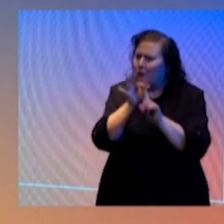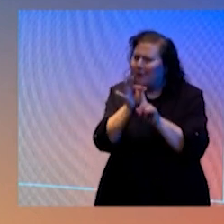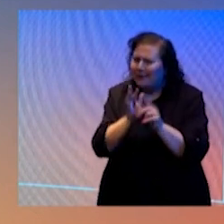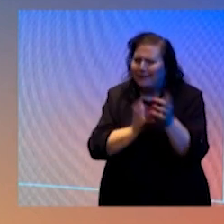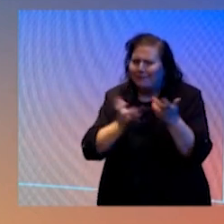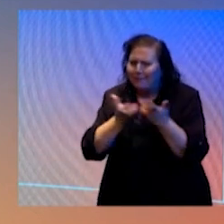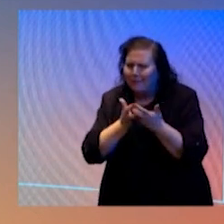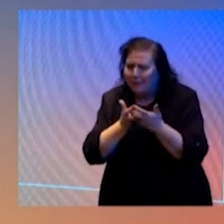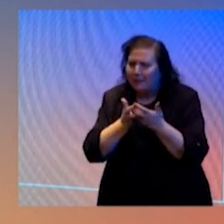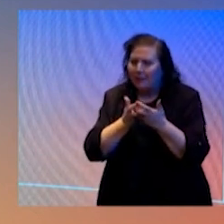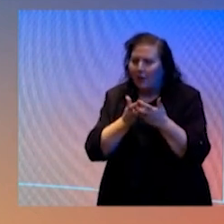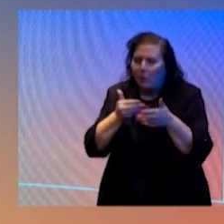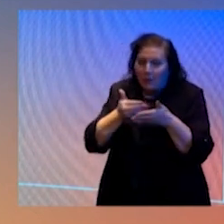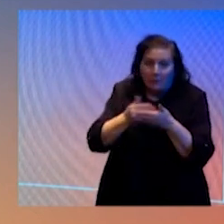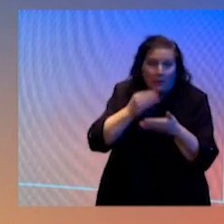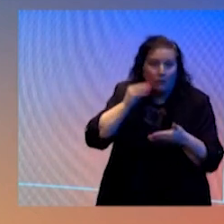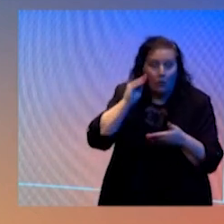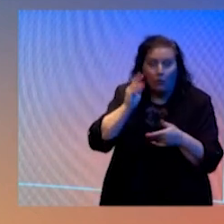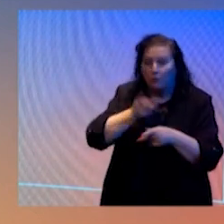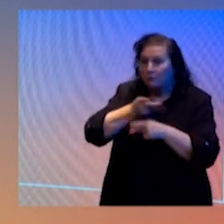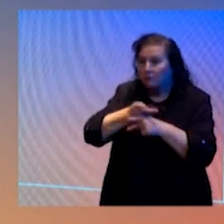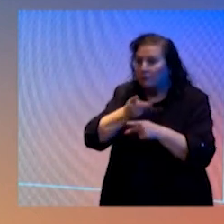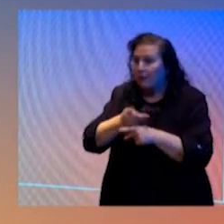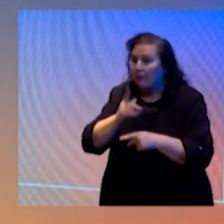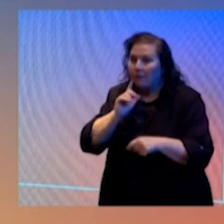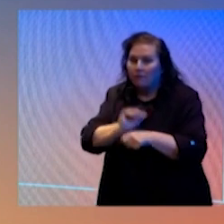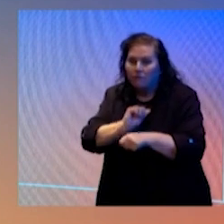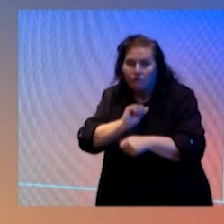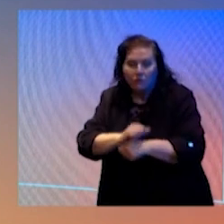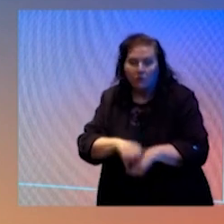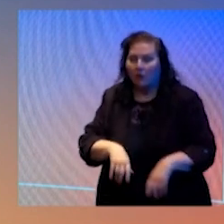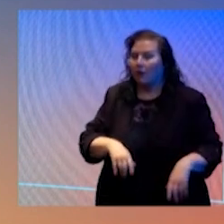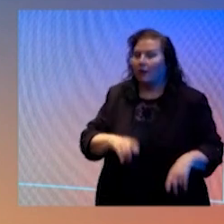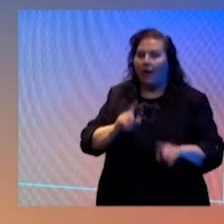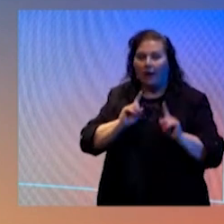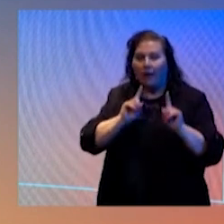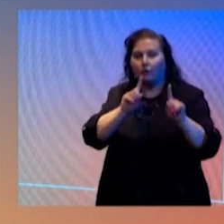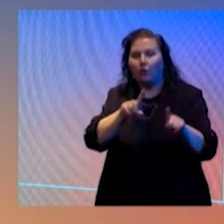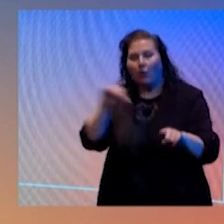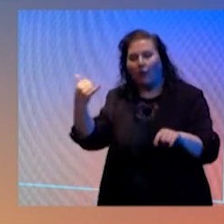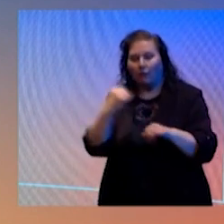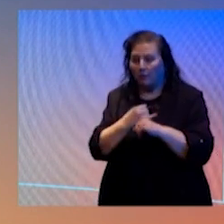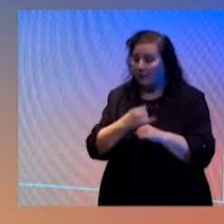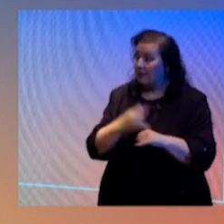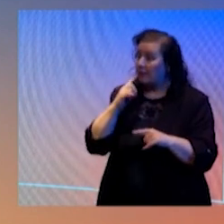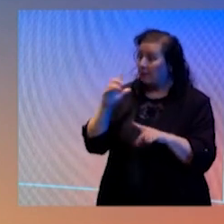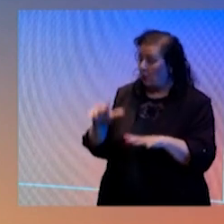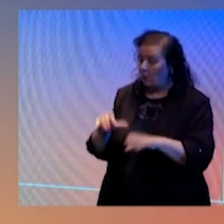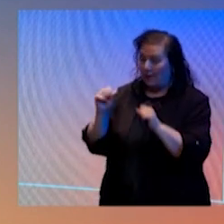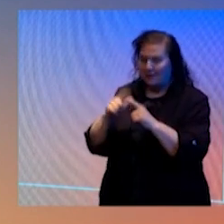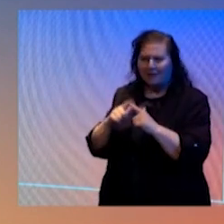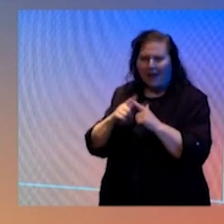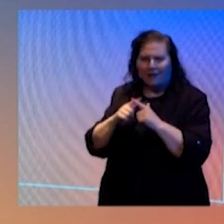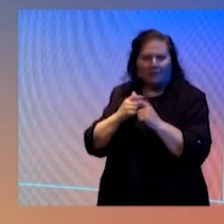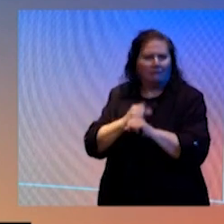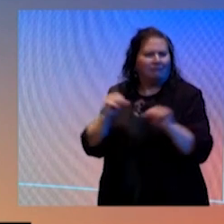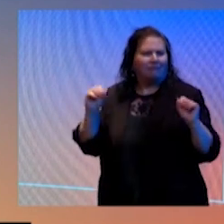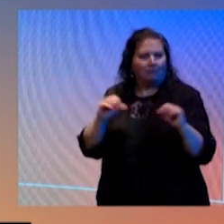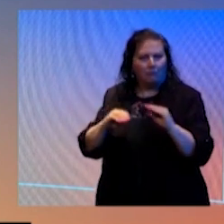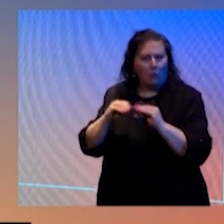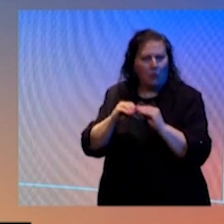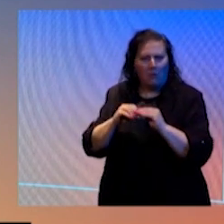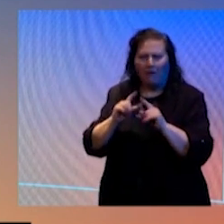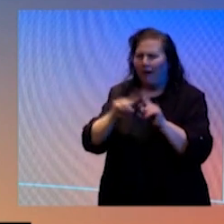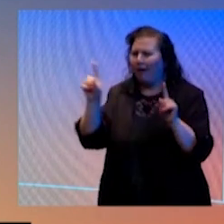wants to stay close to home and carry on their jobs and not have to go to another campus, or someone who wants to take that step, coming from other states, other parts of the